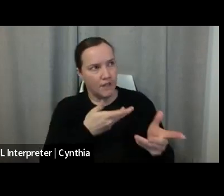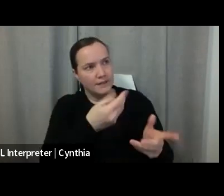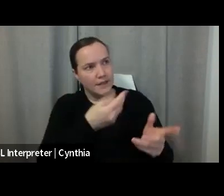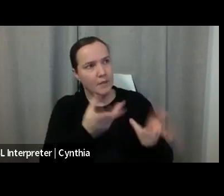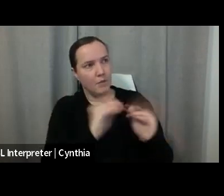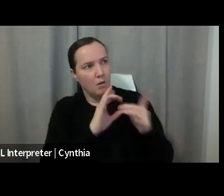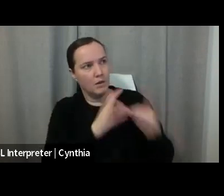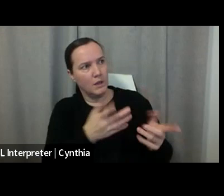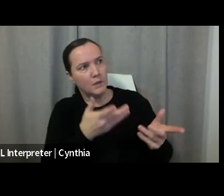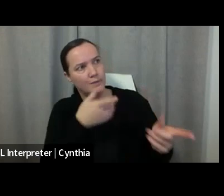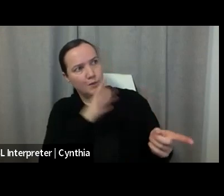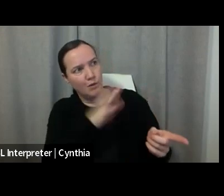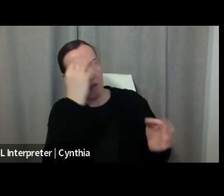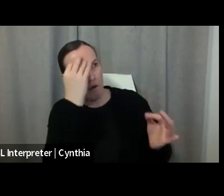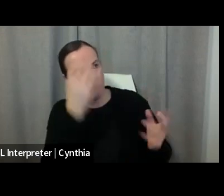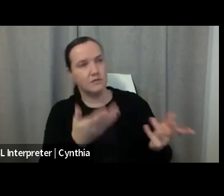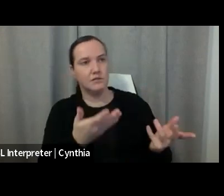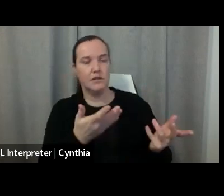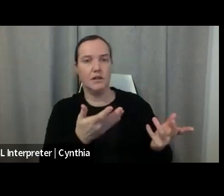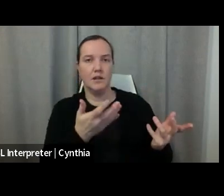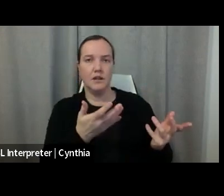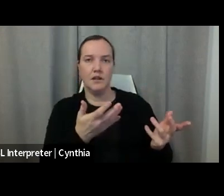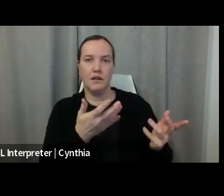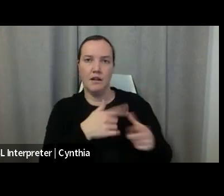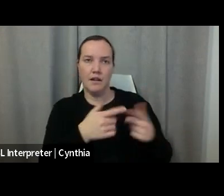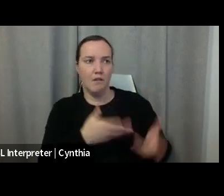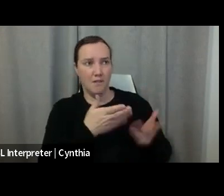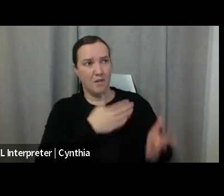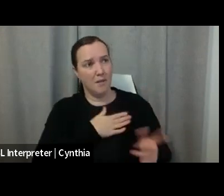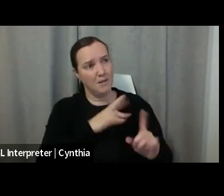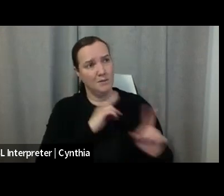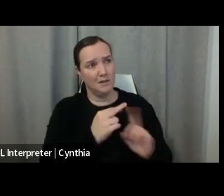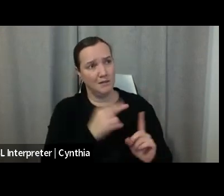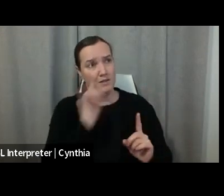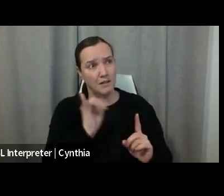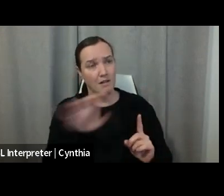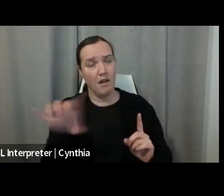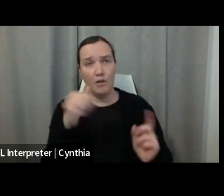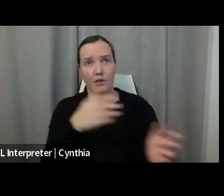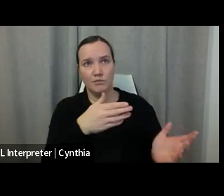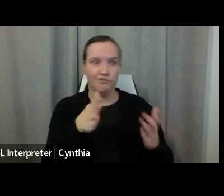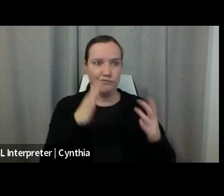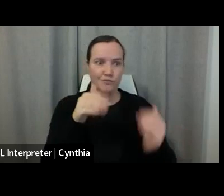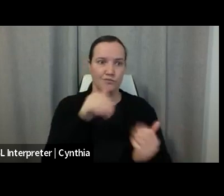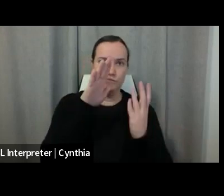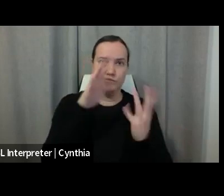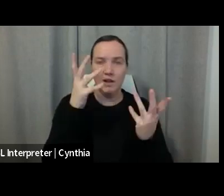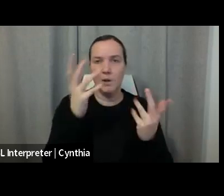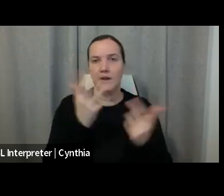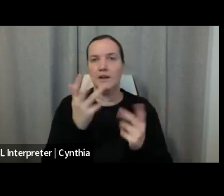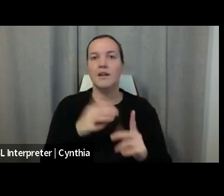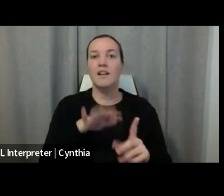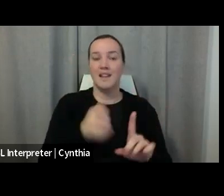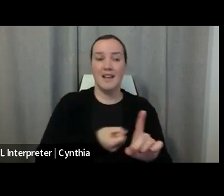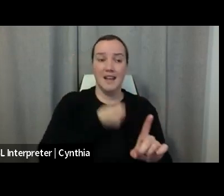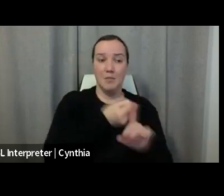why you want, what you think, because and then you can offer, but here's my perspective or another way of thinking about it. And the thing to emphasize, people said, is impact rather